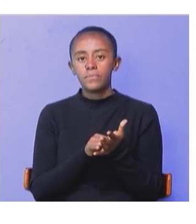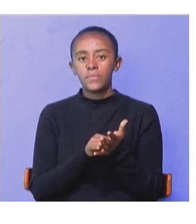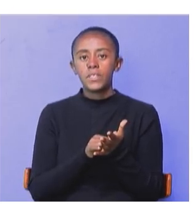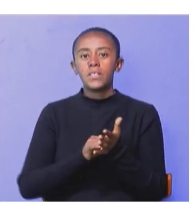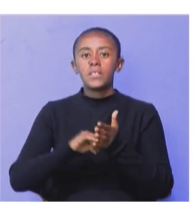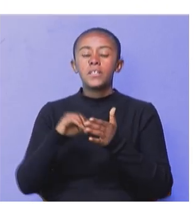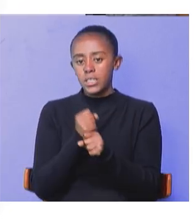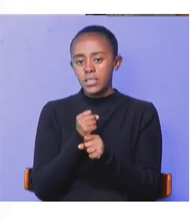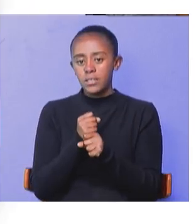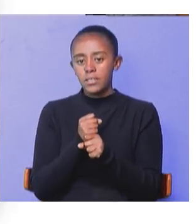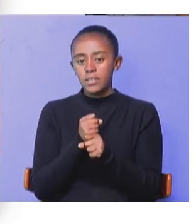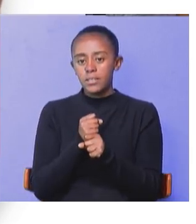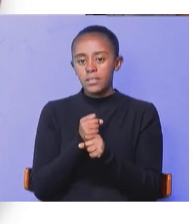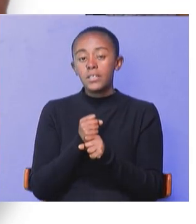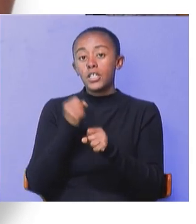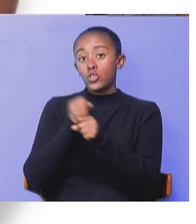exercise